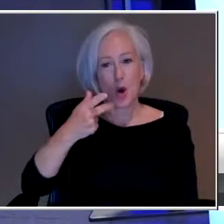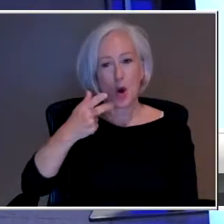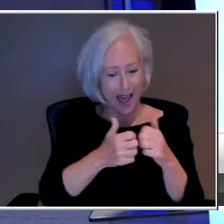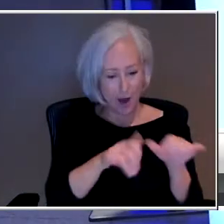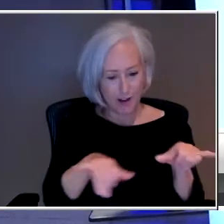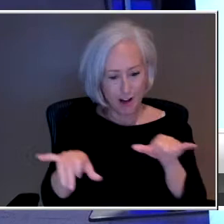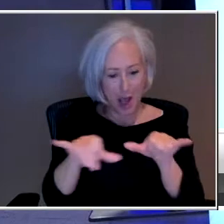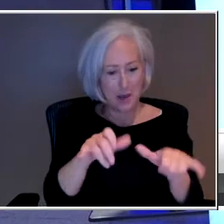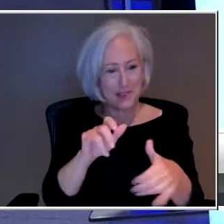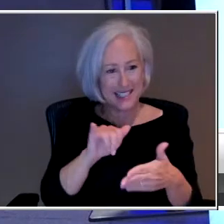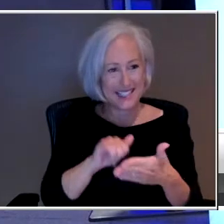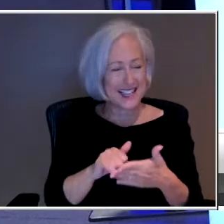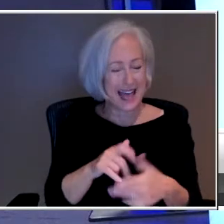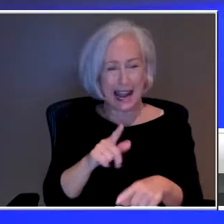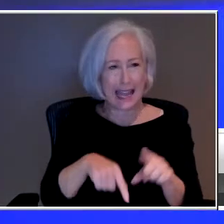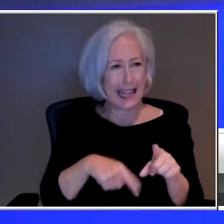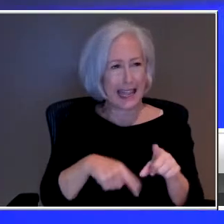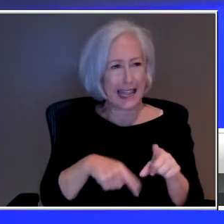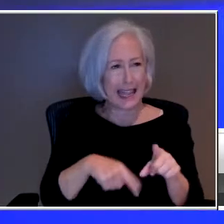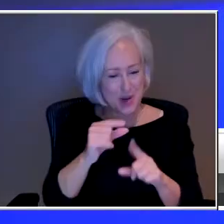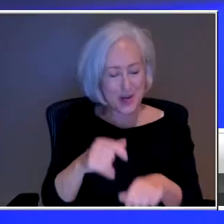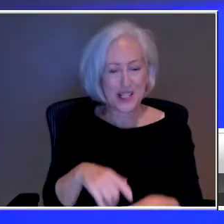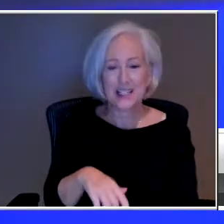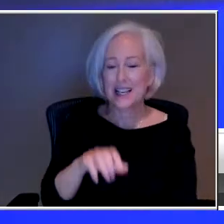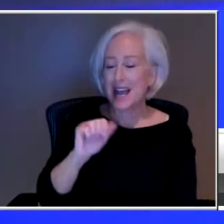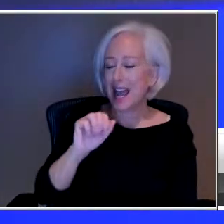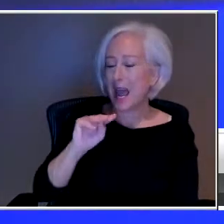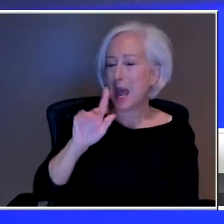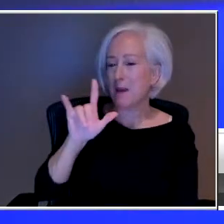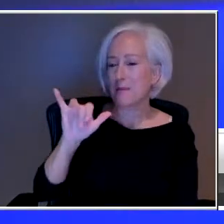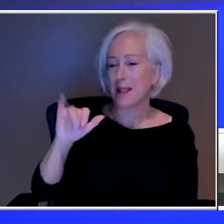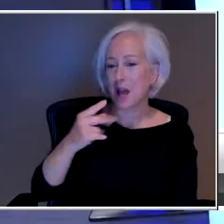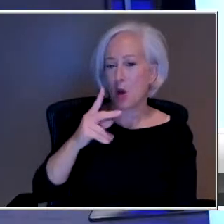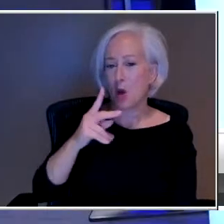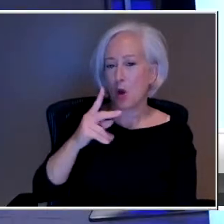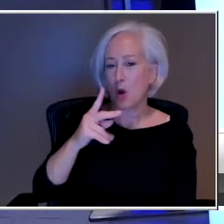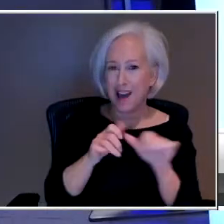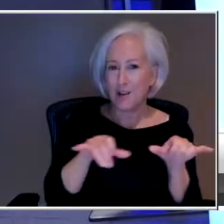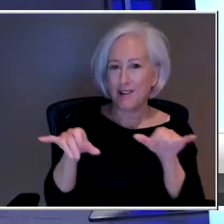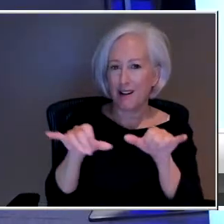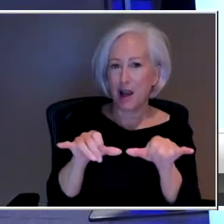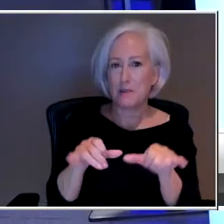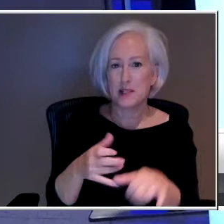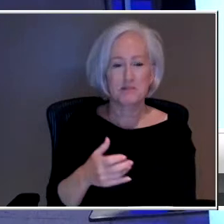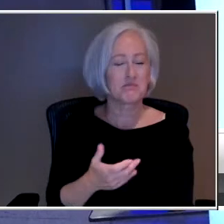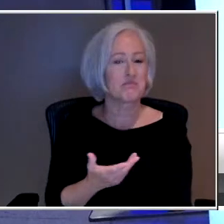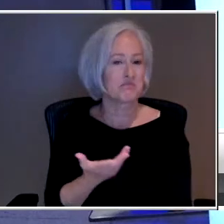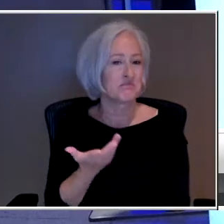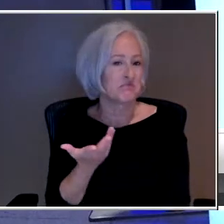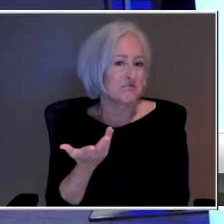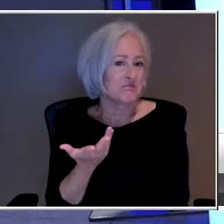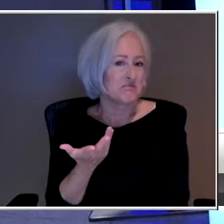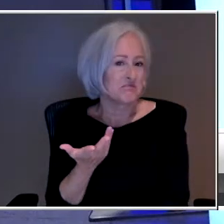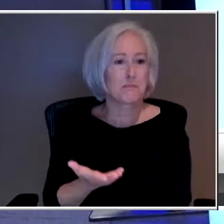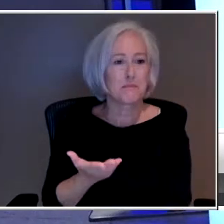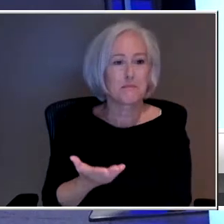That's words okay. here. No one knows how. Amblyopia, how common is it? I think about 5% of the population, the pediatric population. Common to us, but